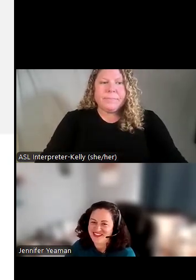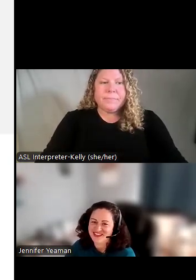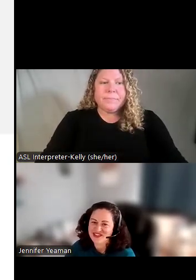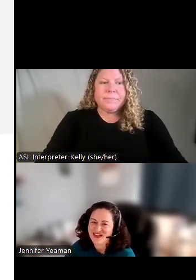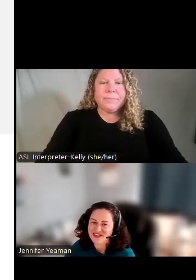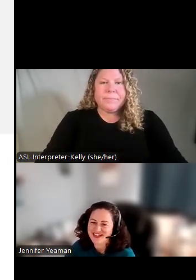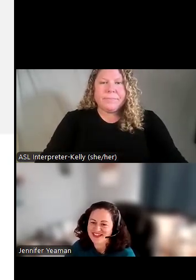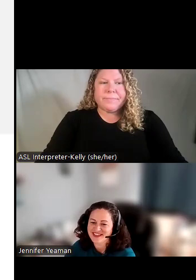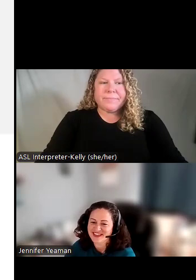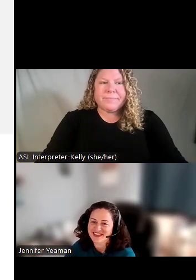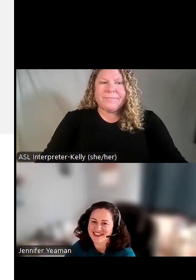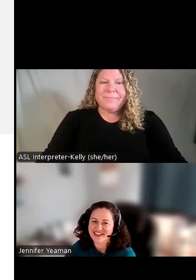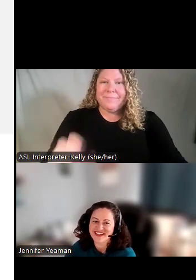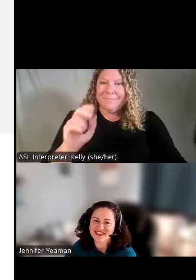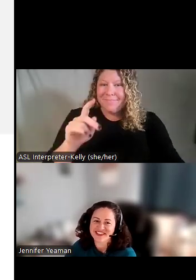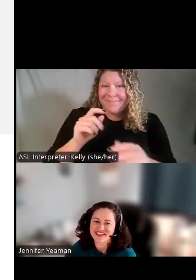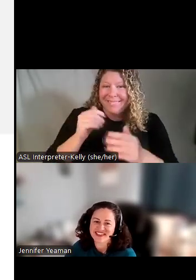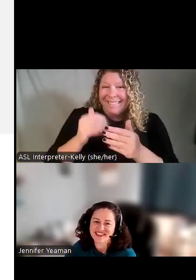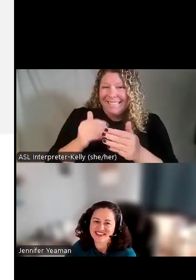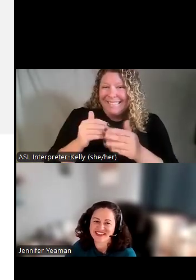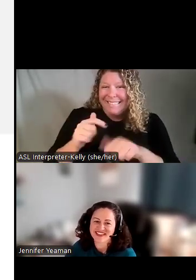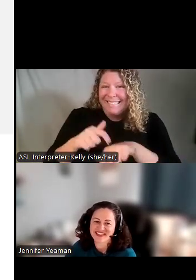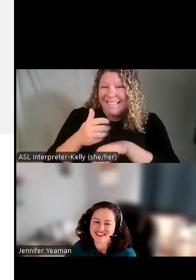All right, put those final touches on there.